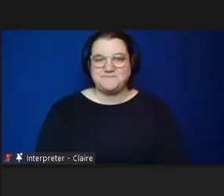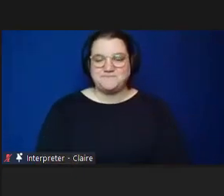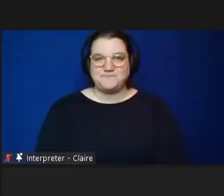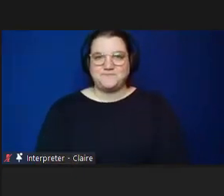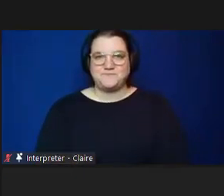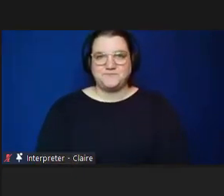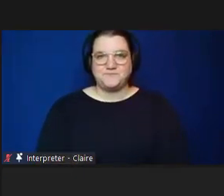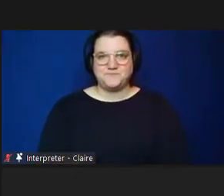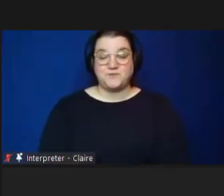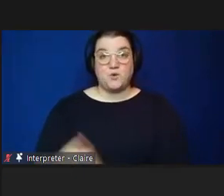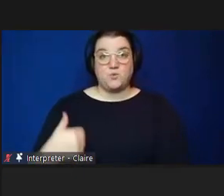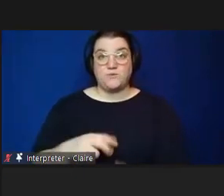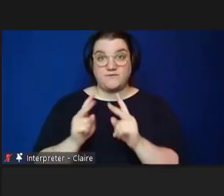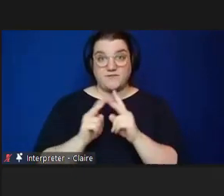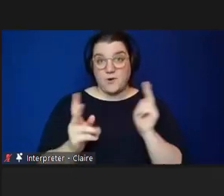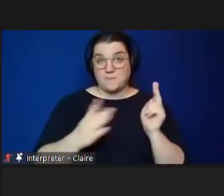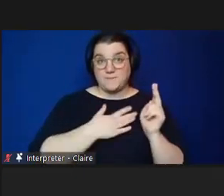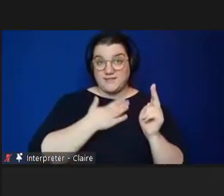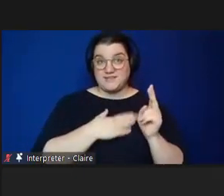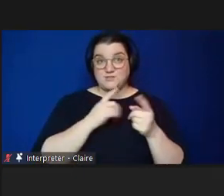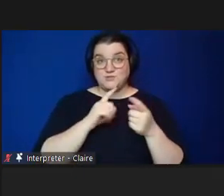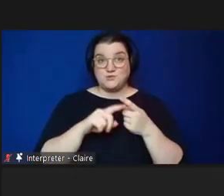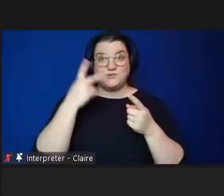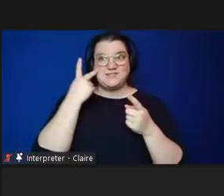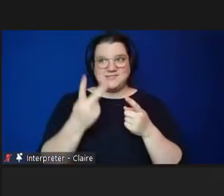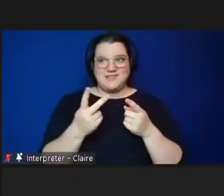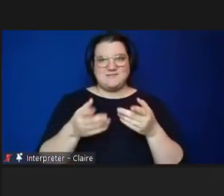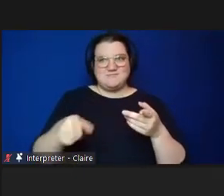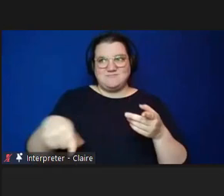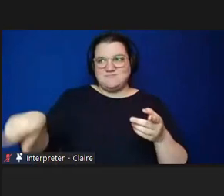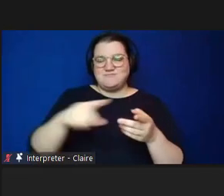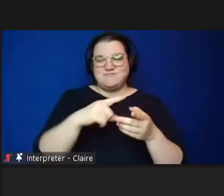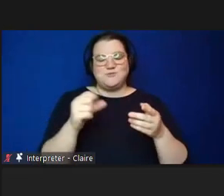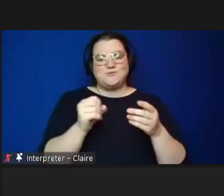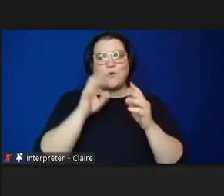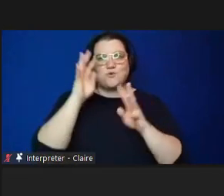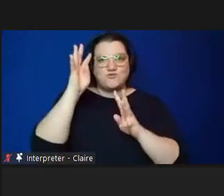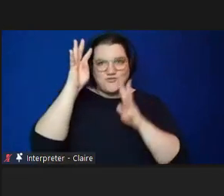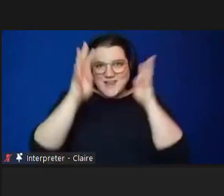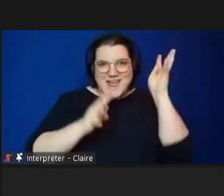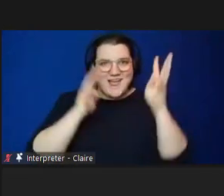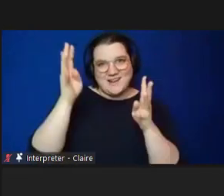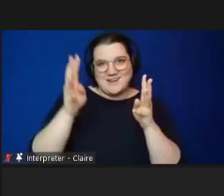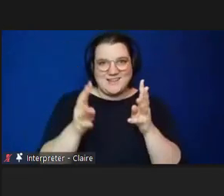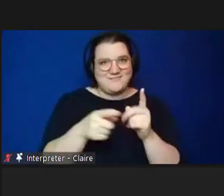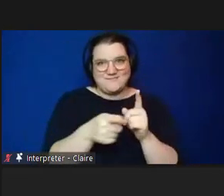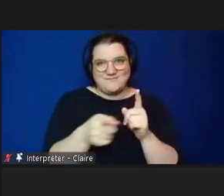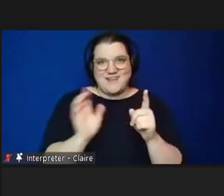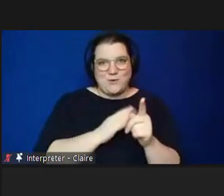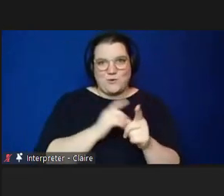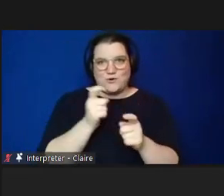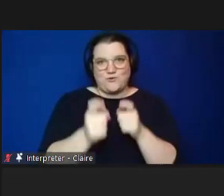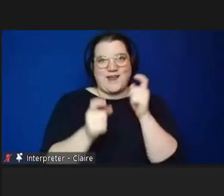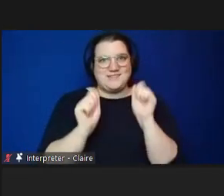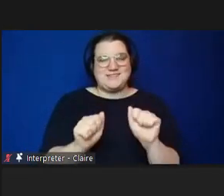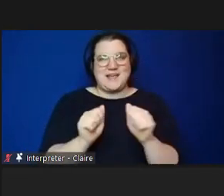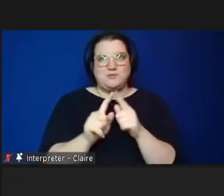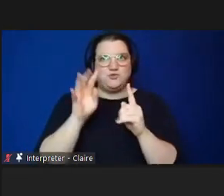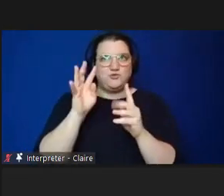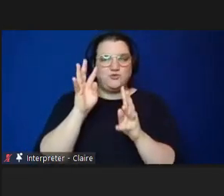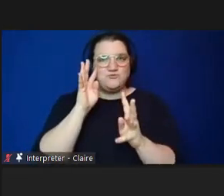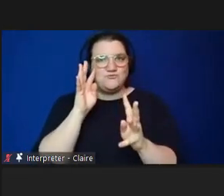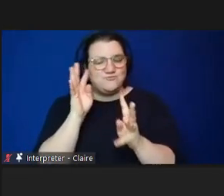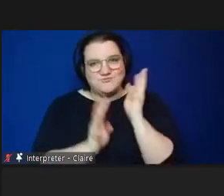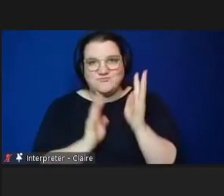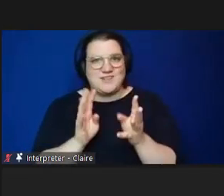very pleased to see the creativity and the innovation that our grantees were able to